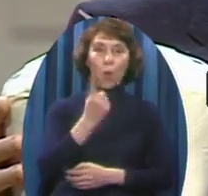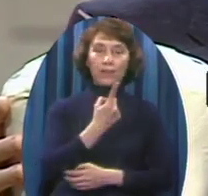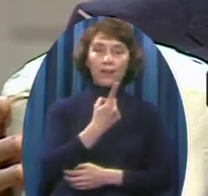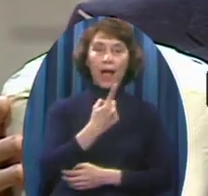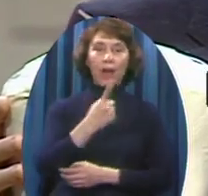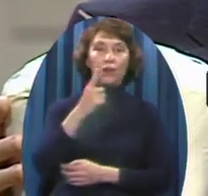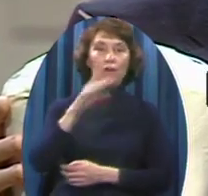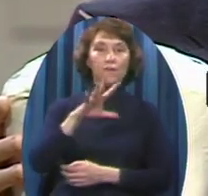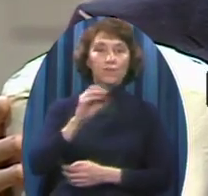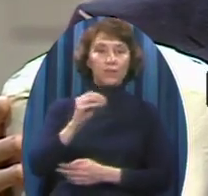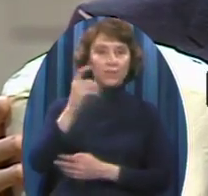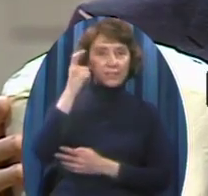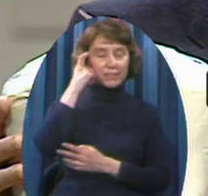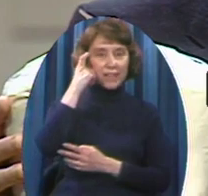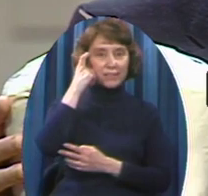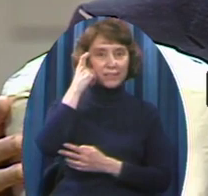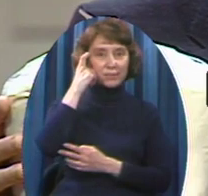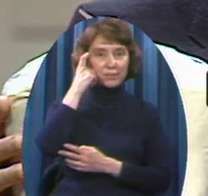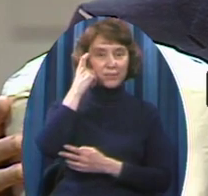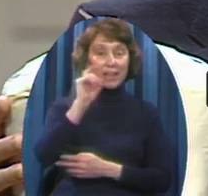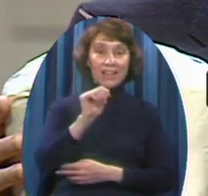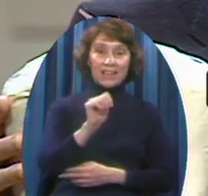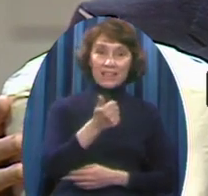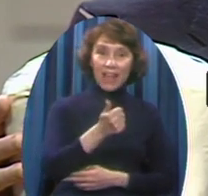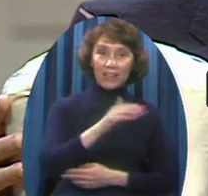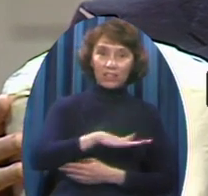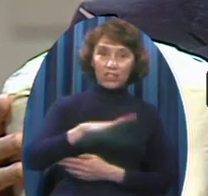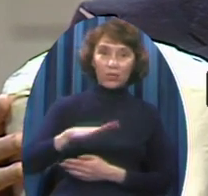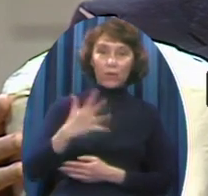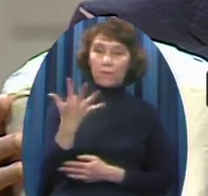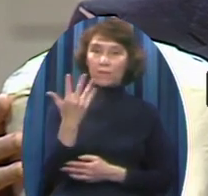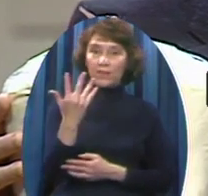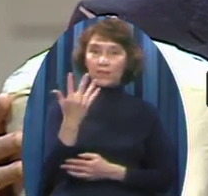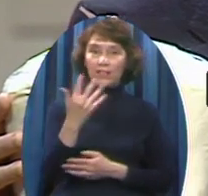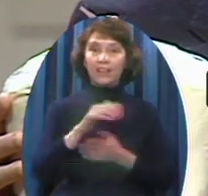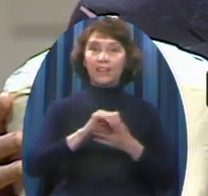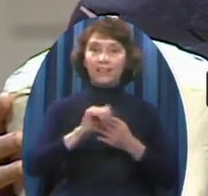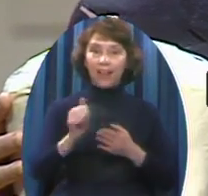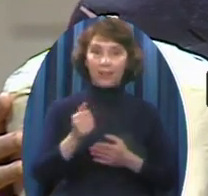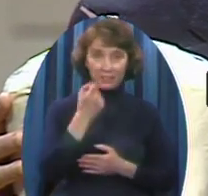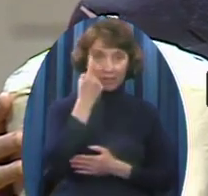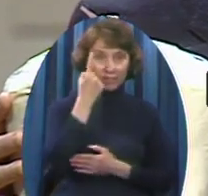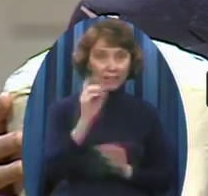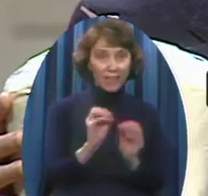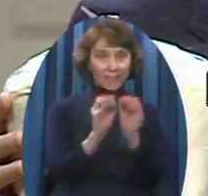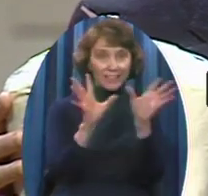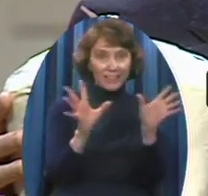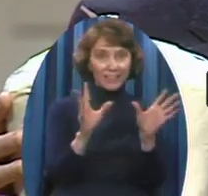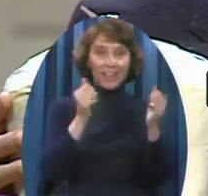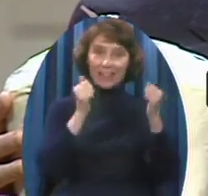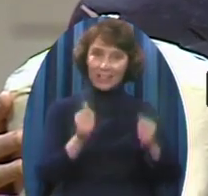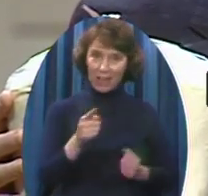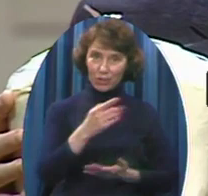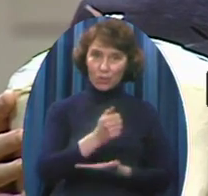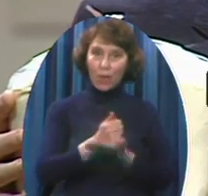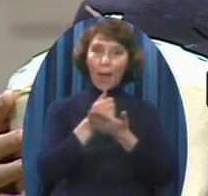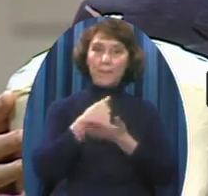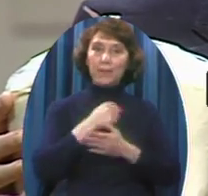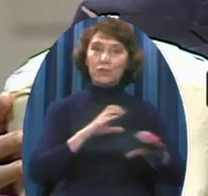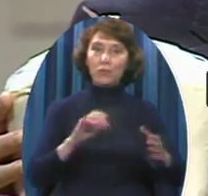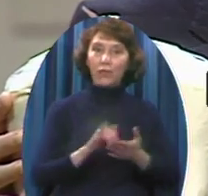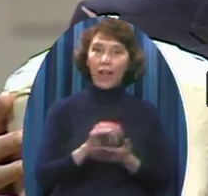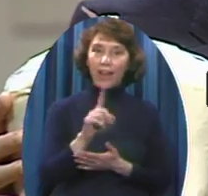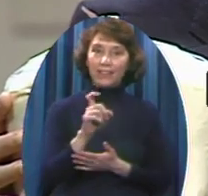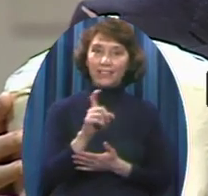10 children is $15. Do you have that clearly? Would you help me do it? I'd like to take